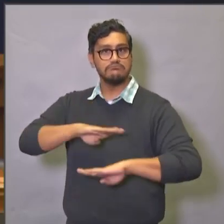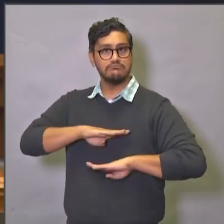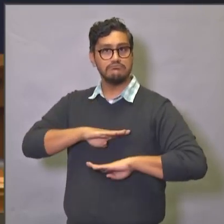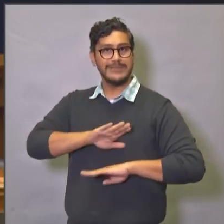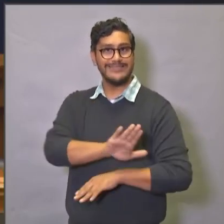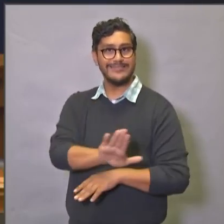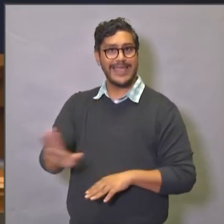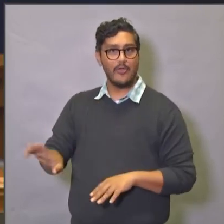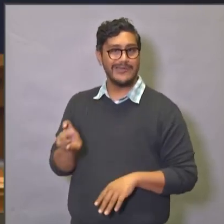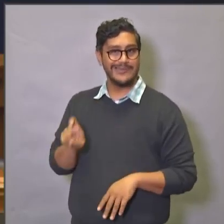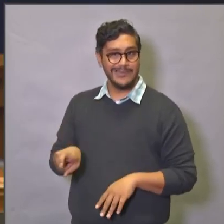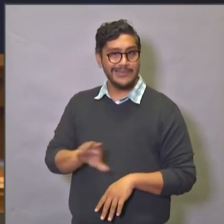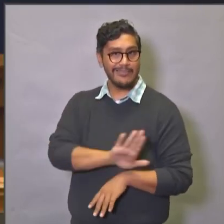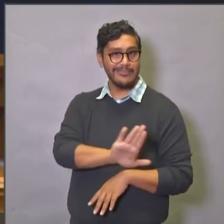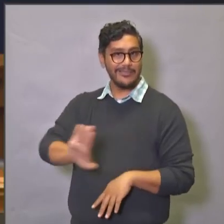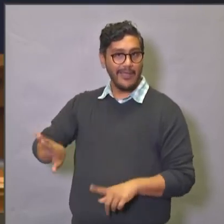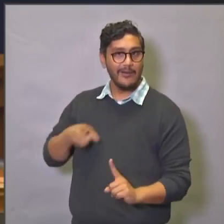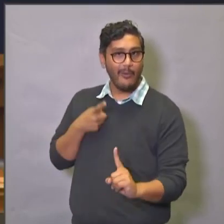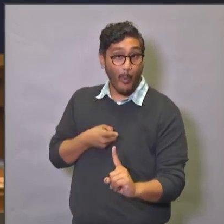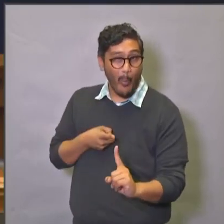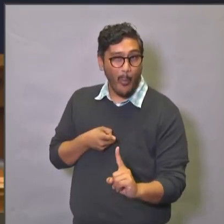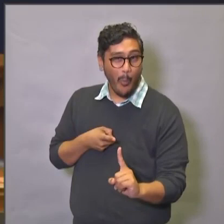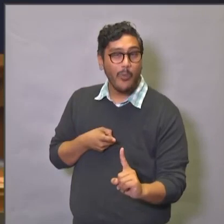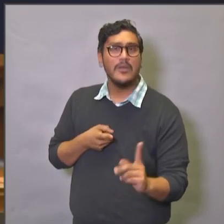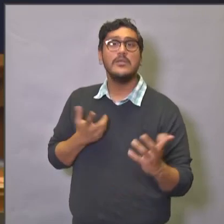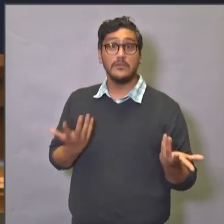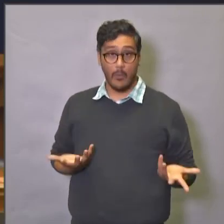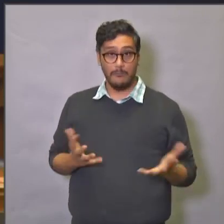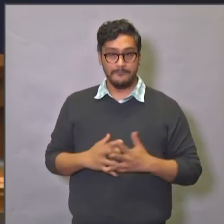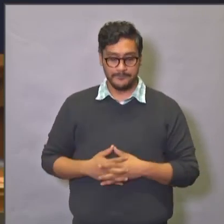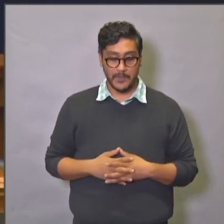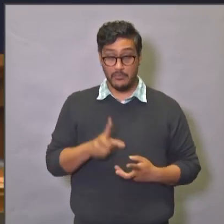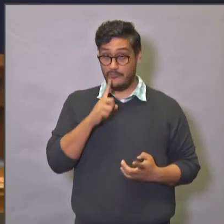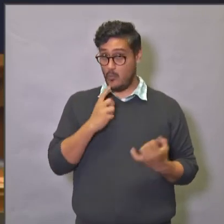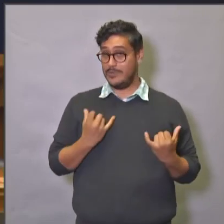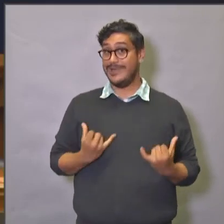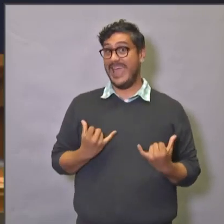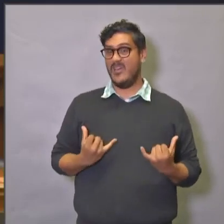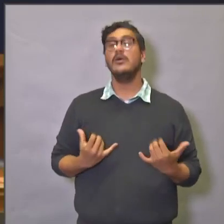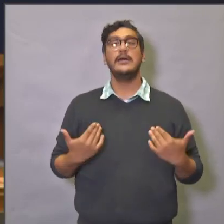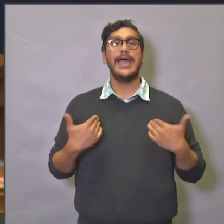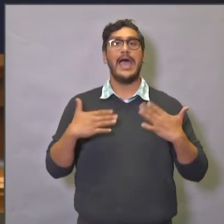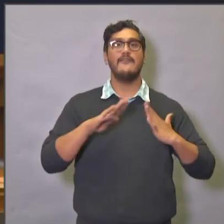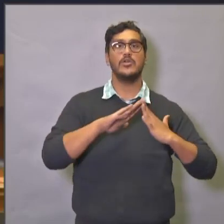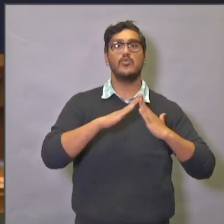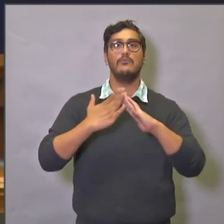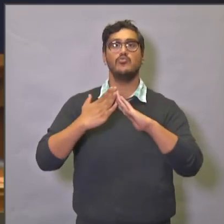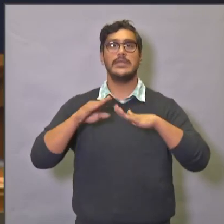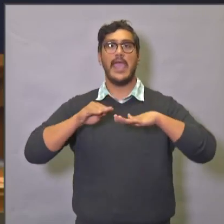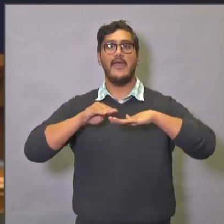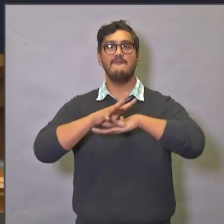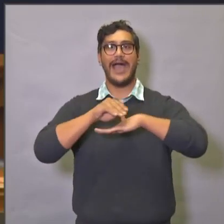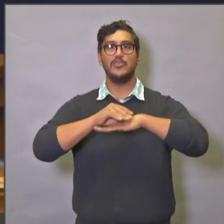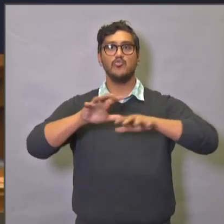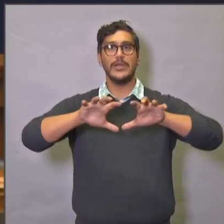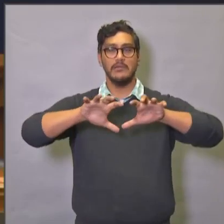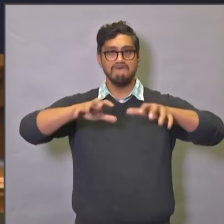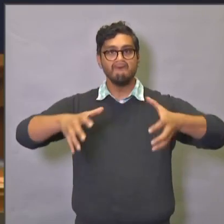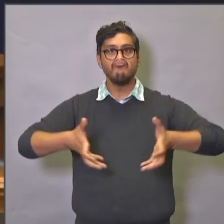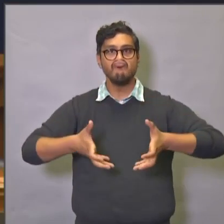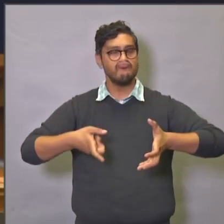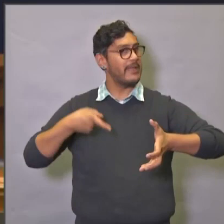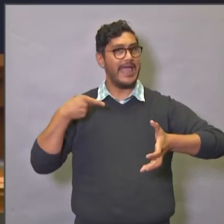it to meet. So I think in the meantime, you know, we have a community advisory group that